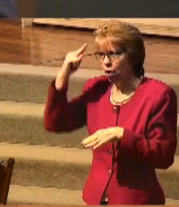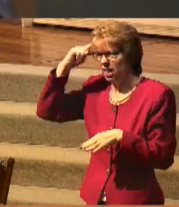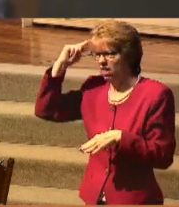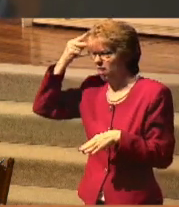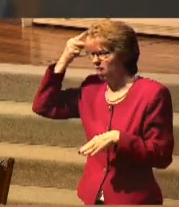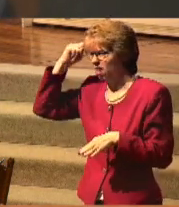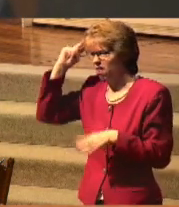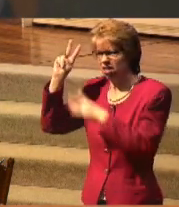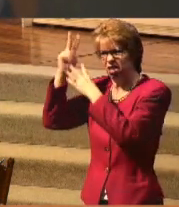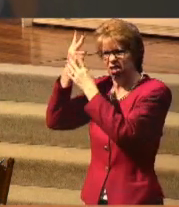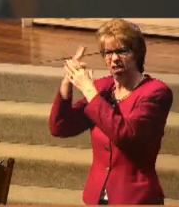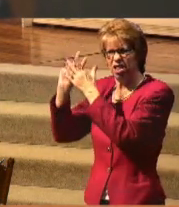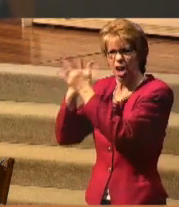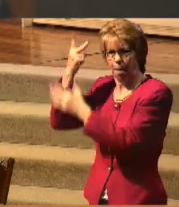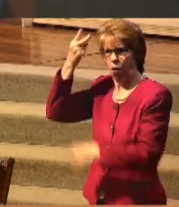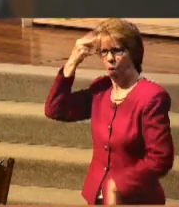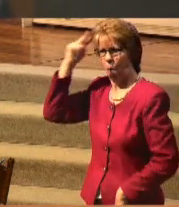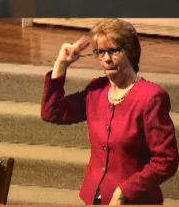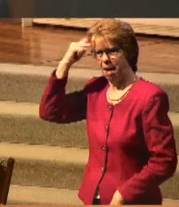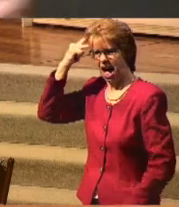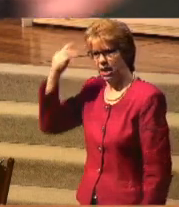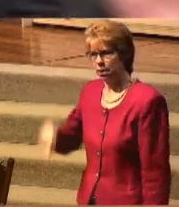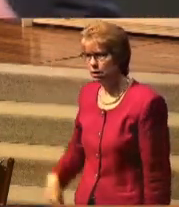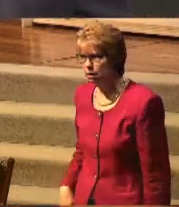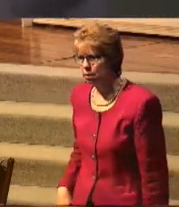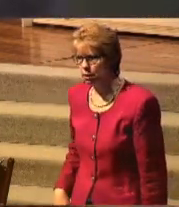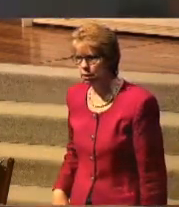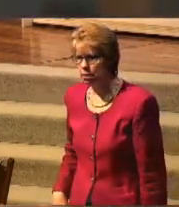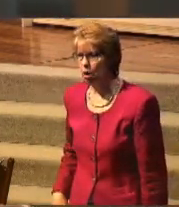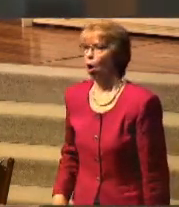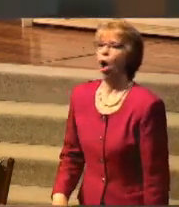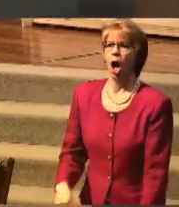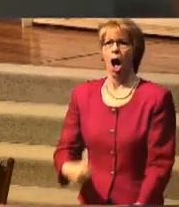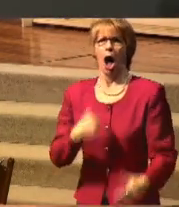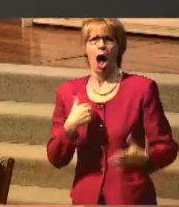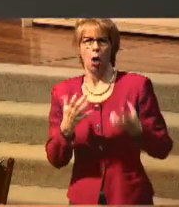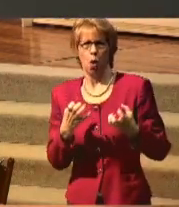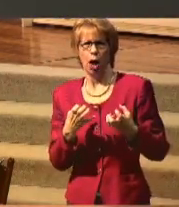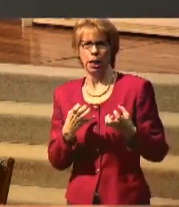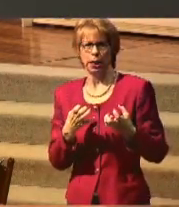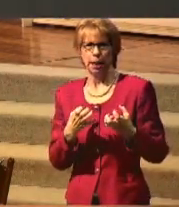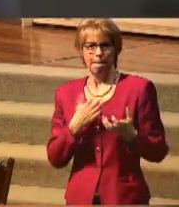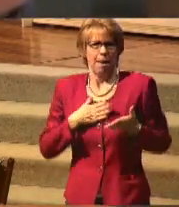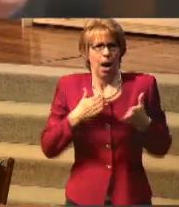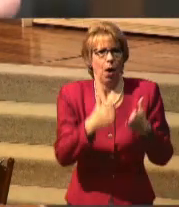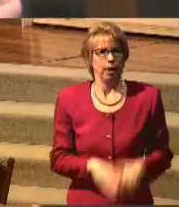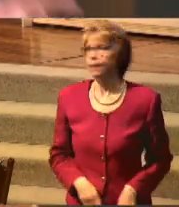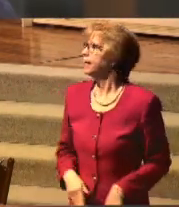Don't we live our life so much that way? I want to do my thing. Oh, no, I need to do it God's way.